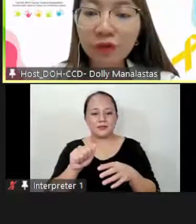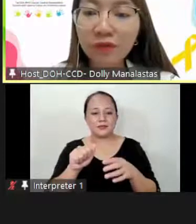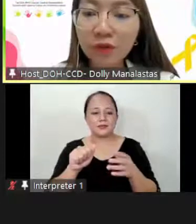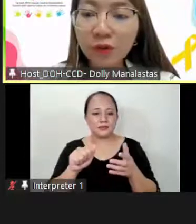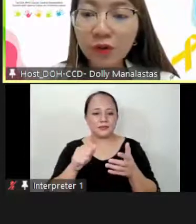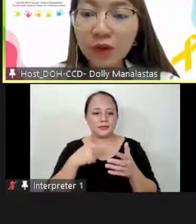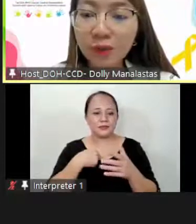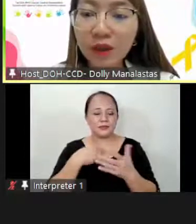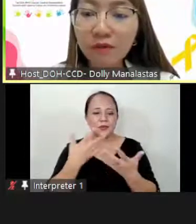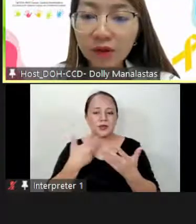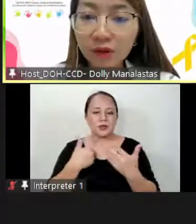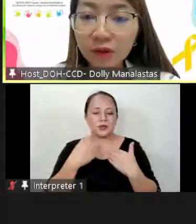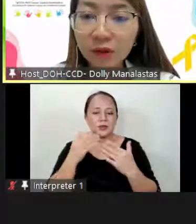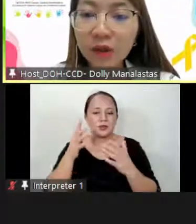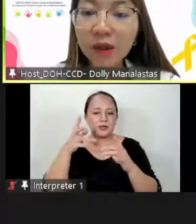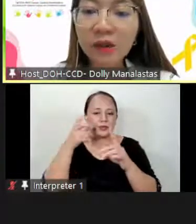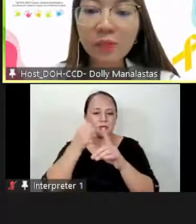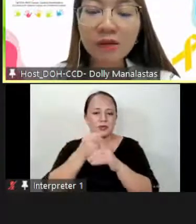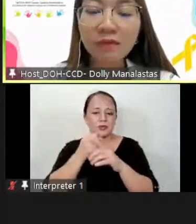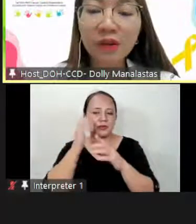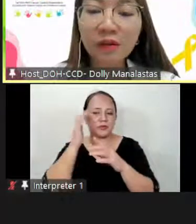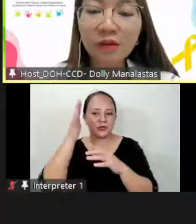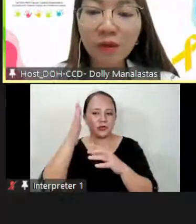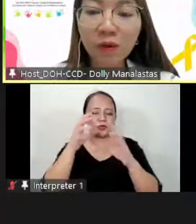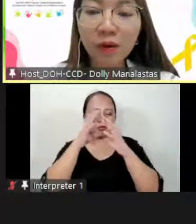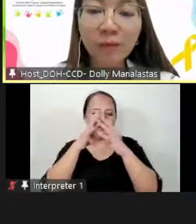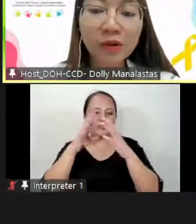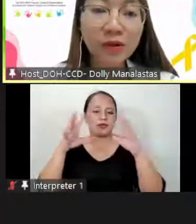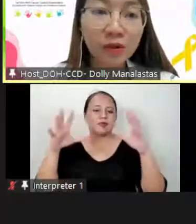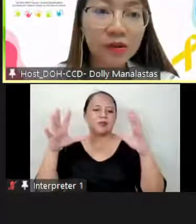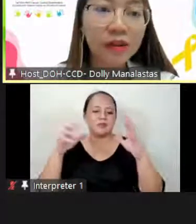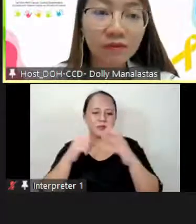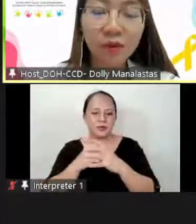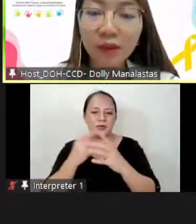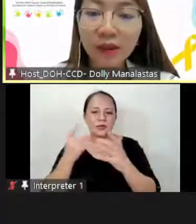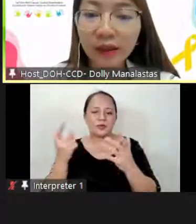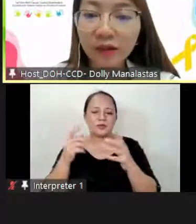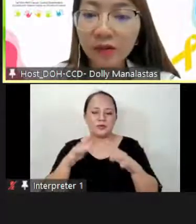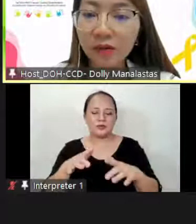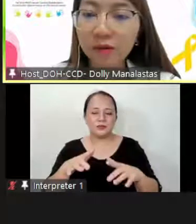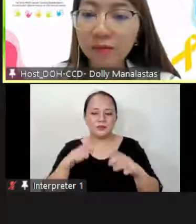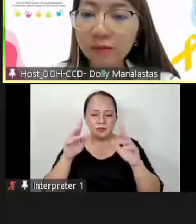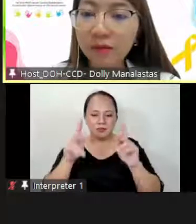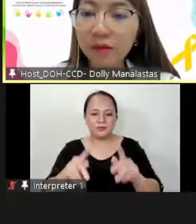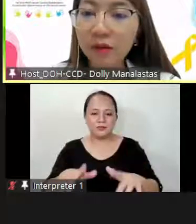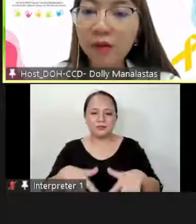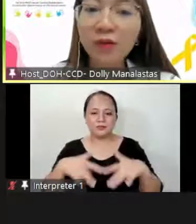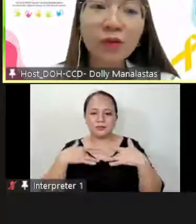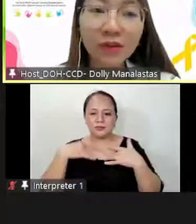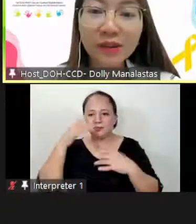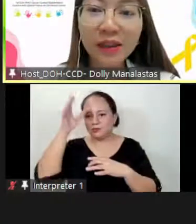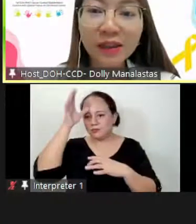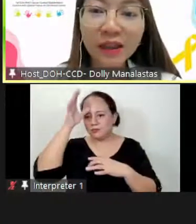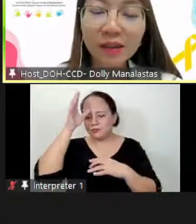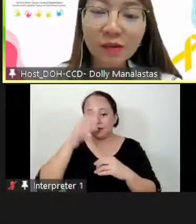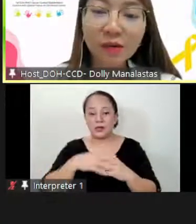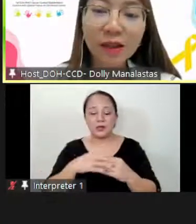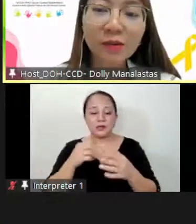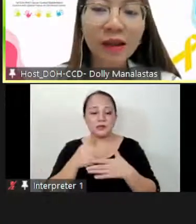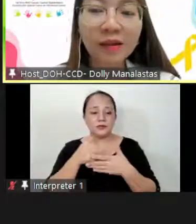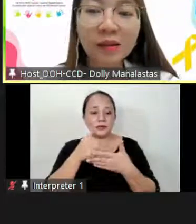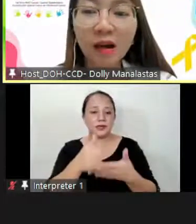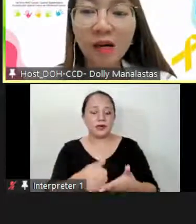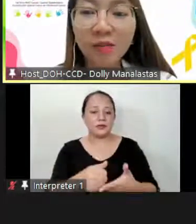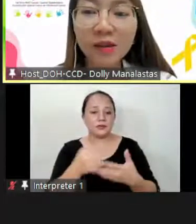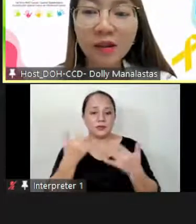reach for the future that we envision, specifically for persons living with cancer. So to facilitate